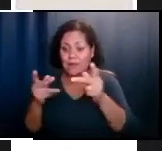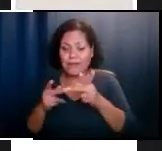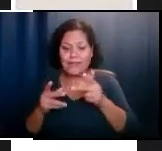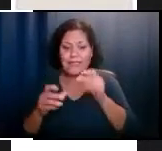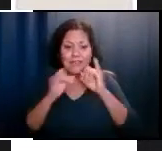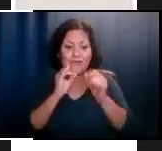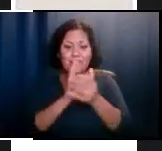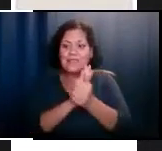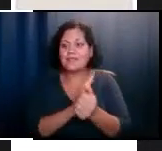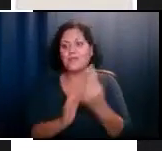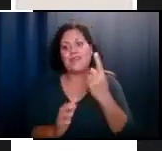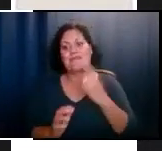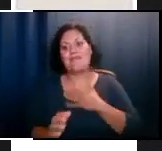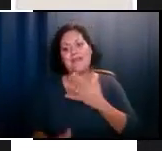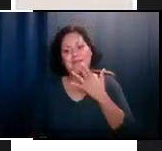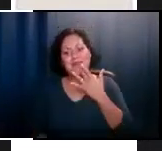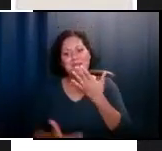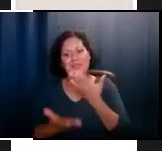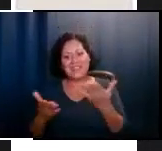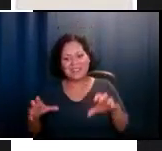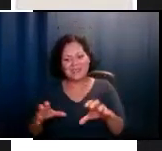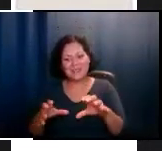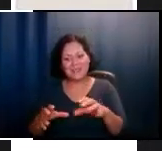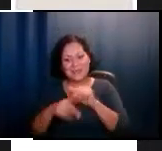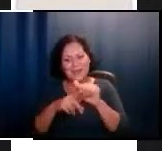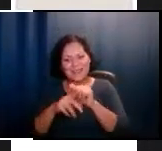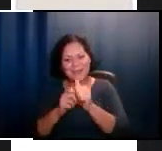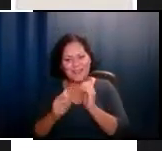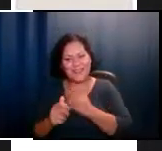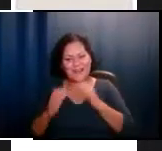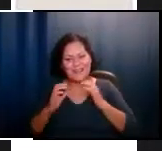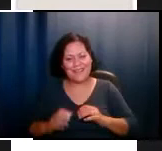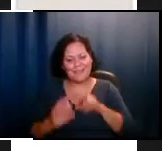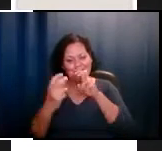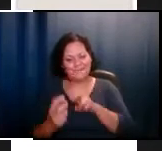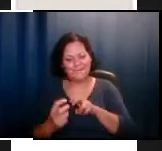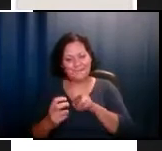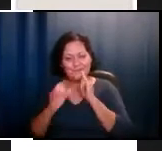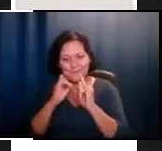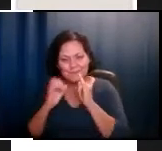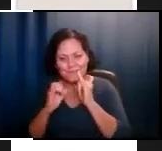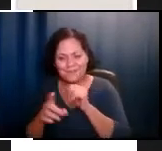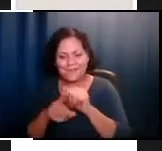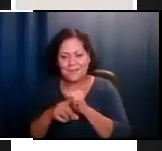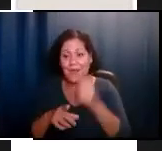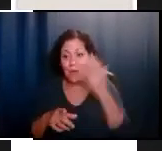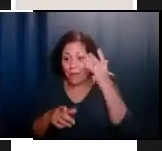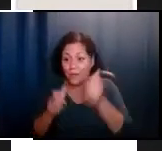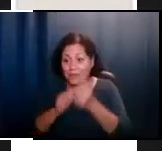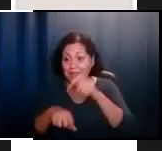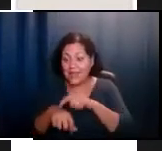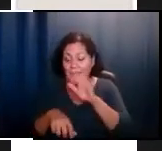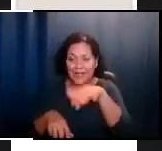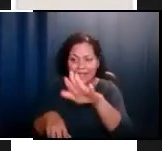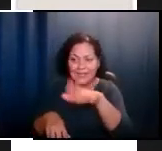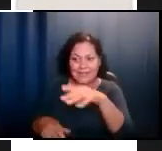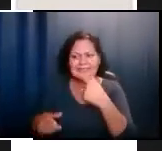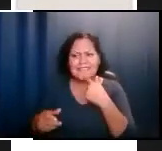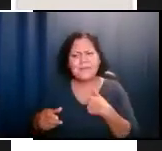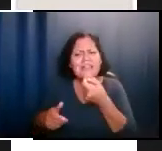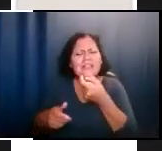my favorite things to do with our clients, because most of the time we'll ask them, tell us a little bit about